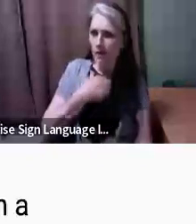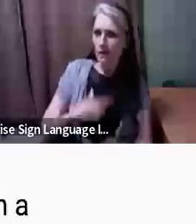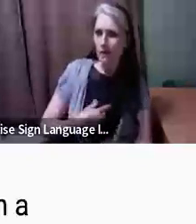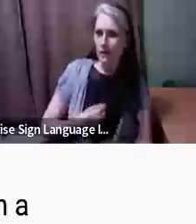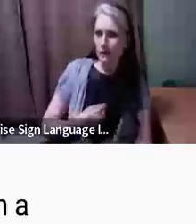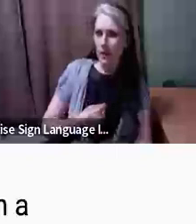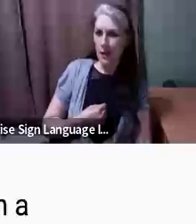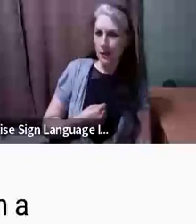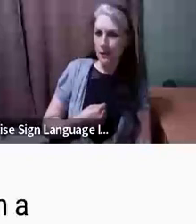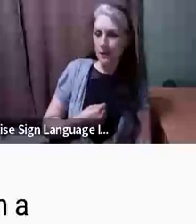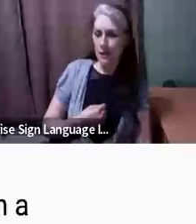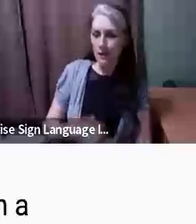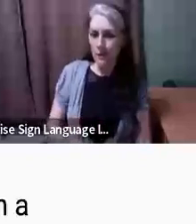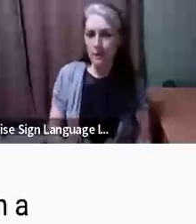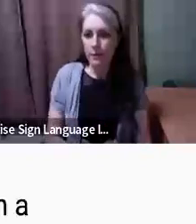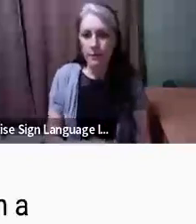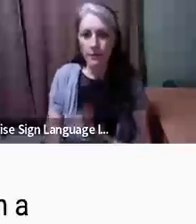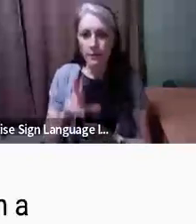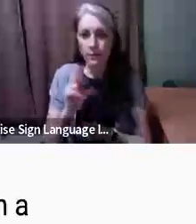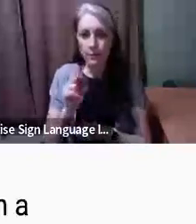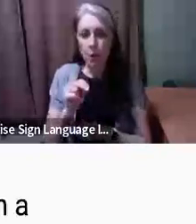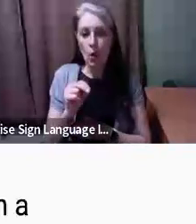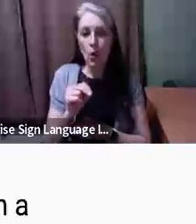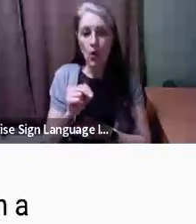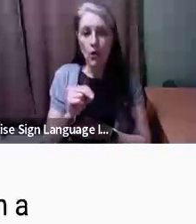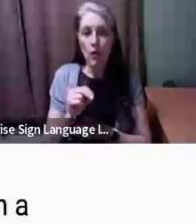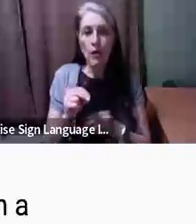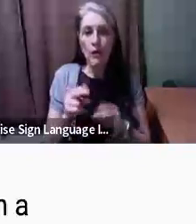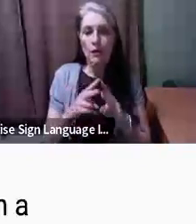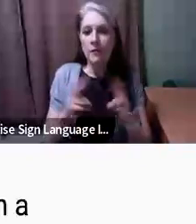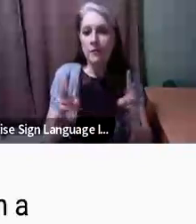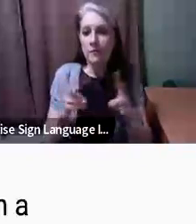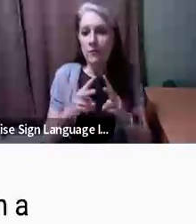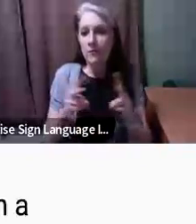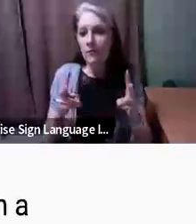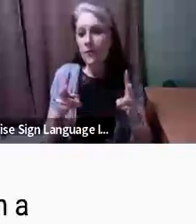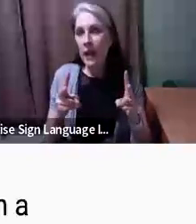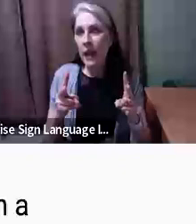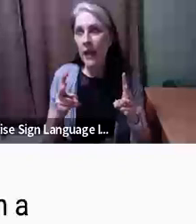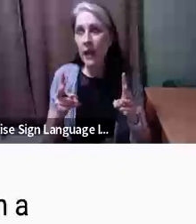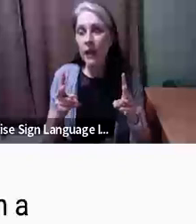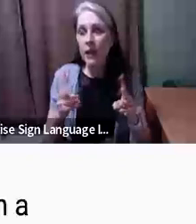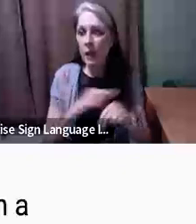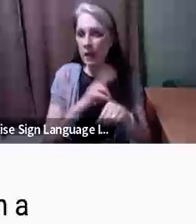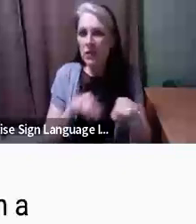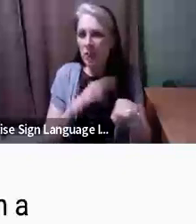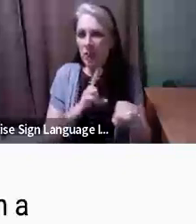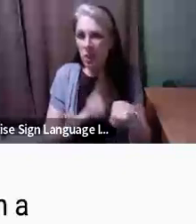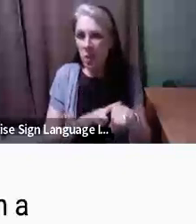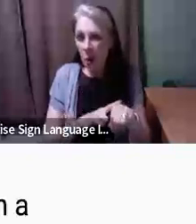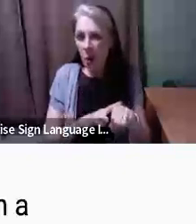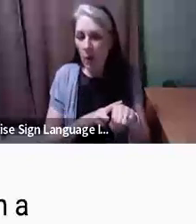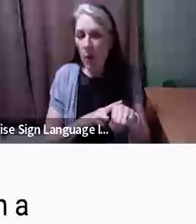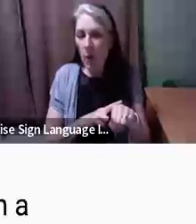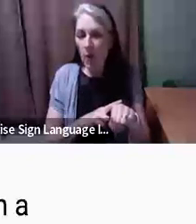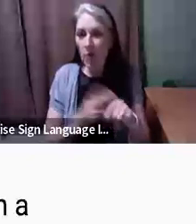No, but it was very, it was quite normal. And I'd